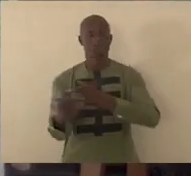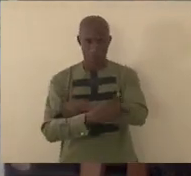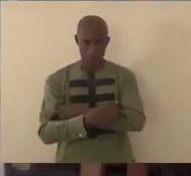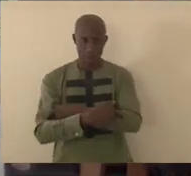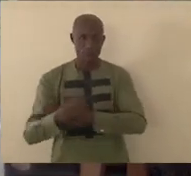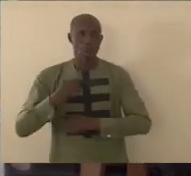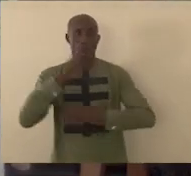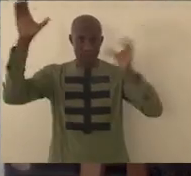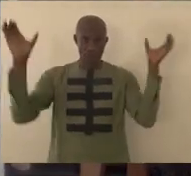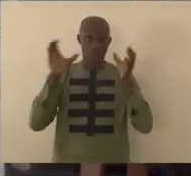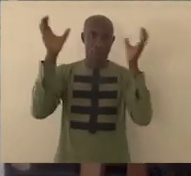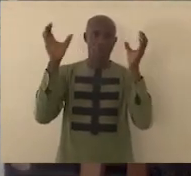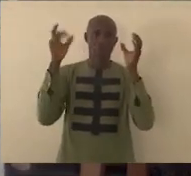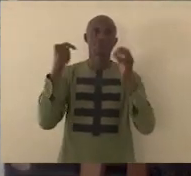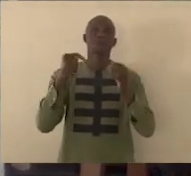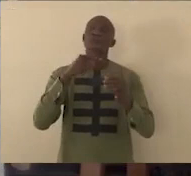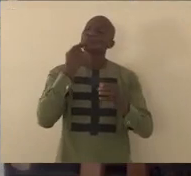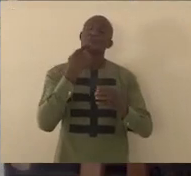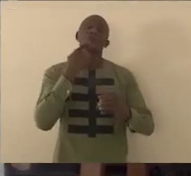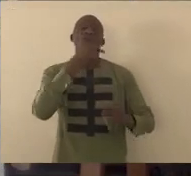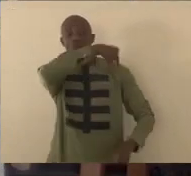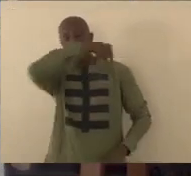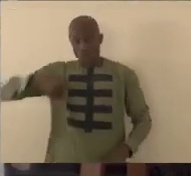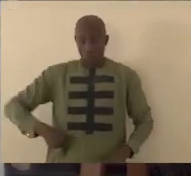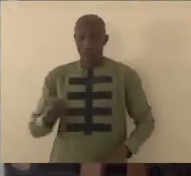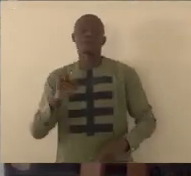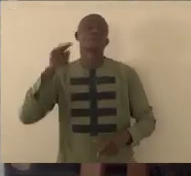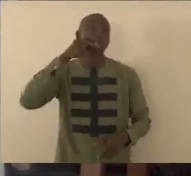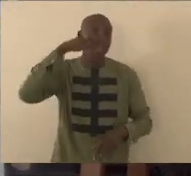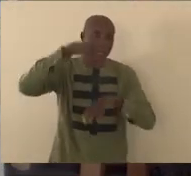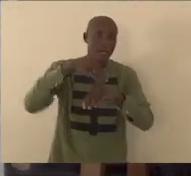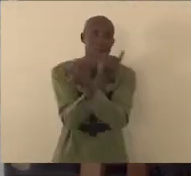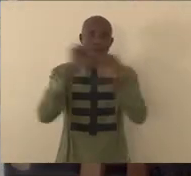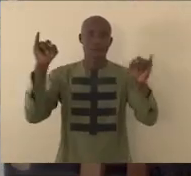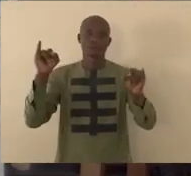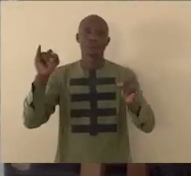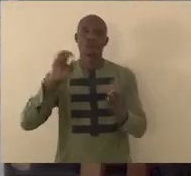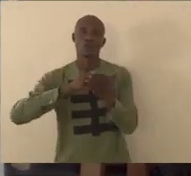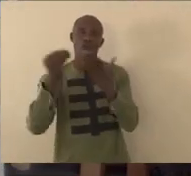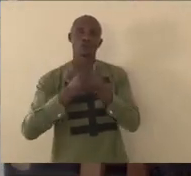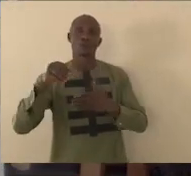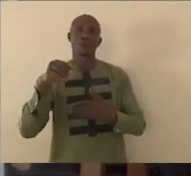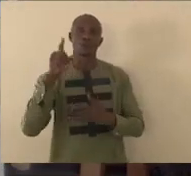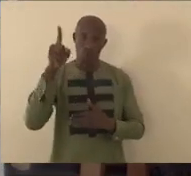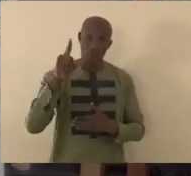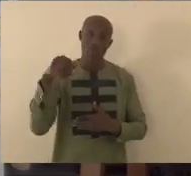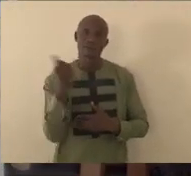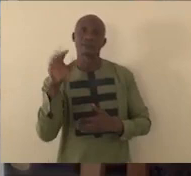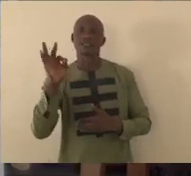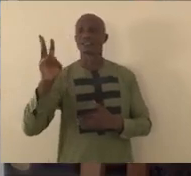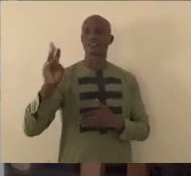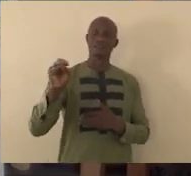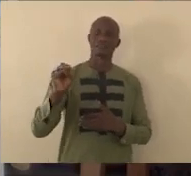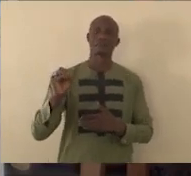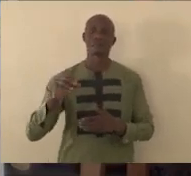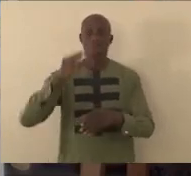Today we celebrate the solemnity of Mary, Queen of Nigeria. At independence on October 1, 1960, the